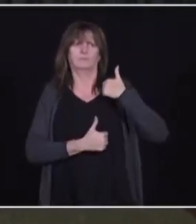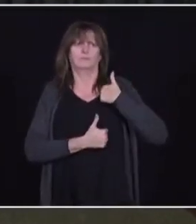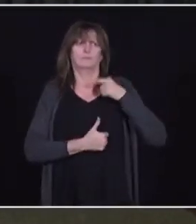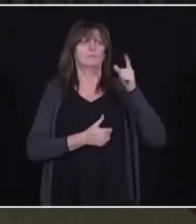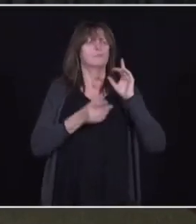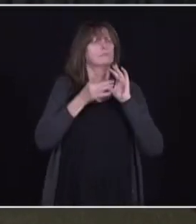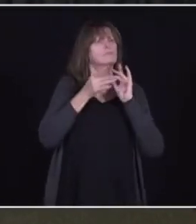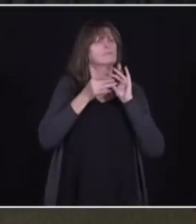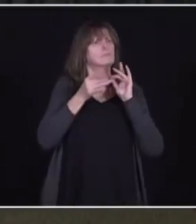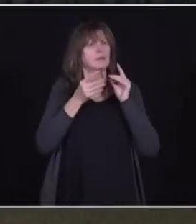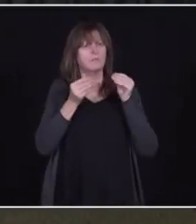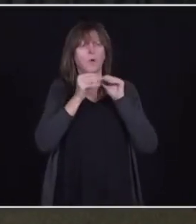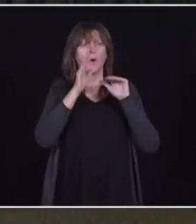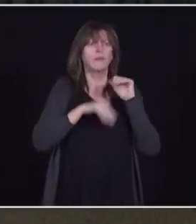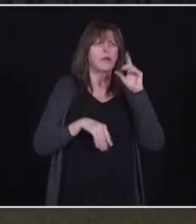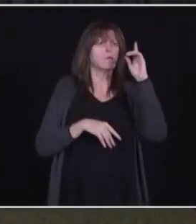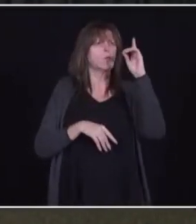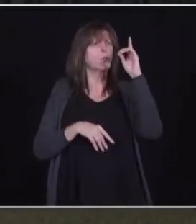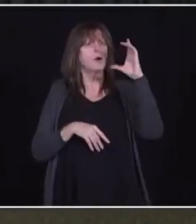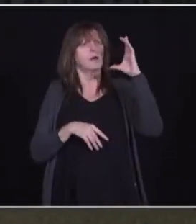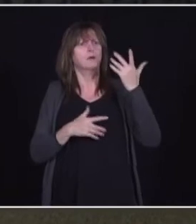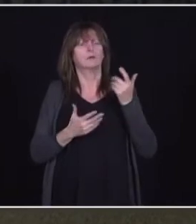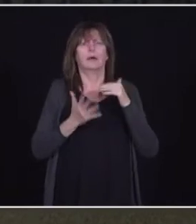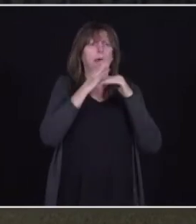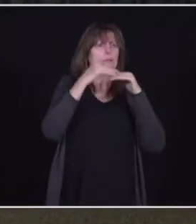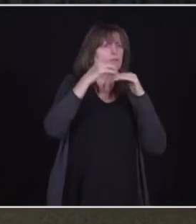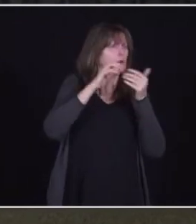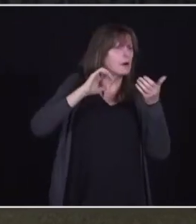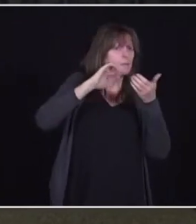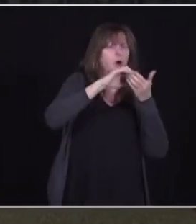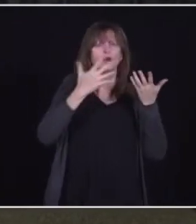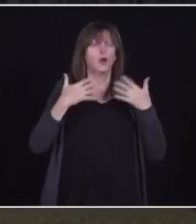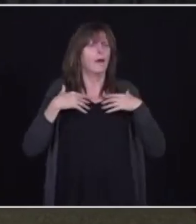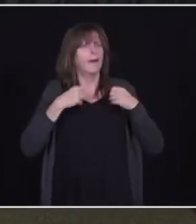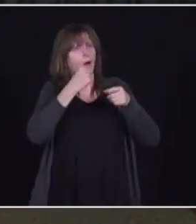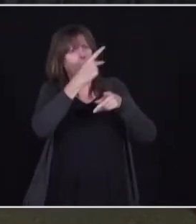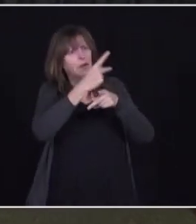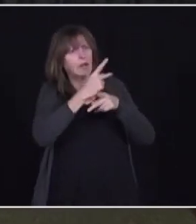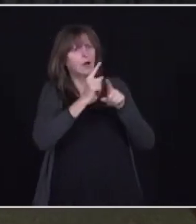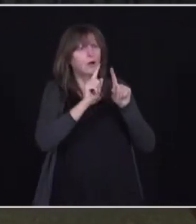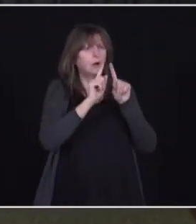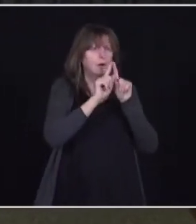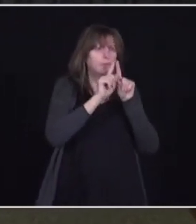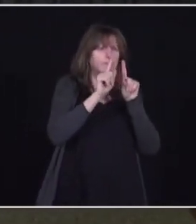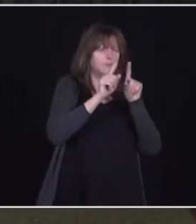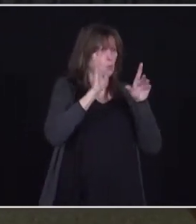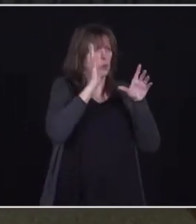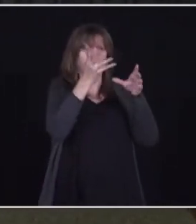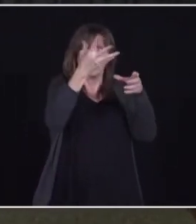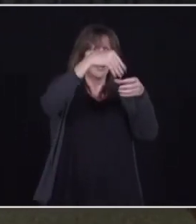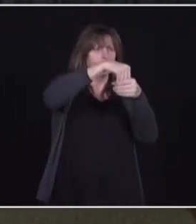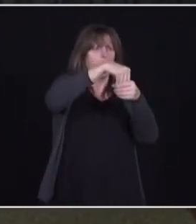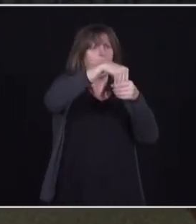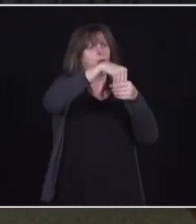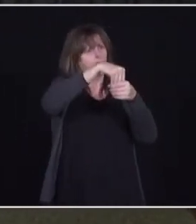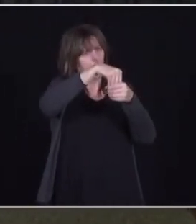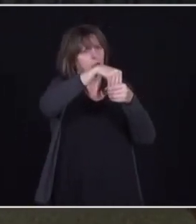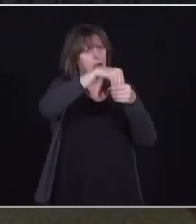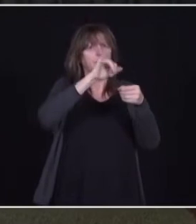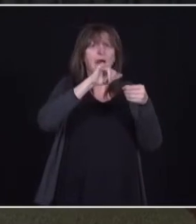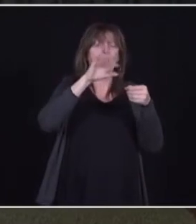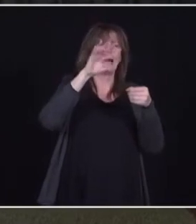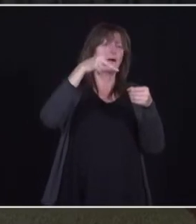First Nations partners would be involved in the dry run to see how this Pfizer thing is going to move around. I wonder if you can talk about